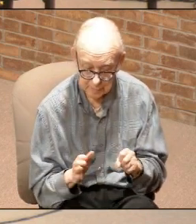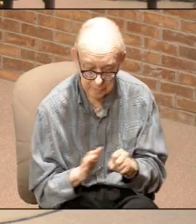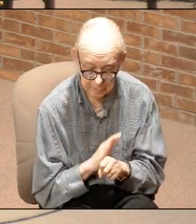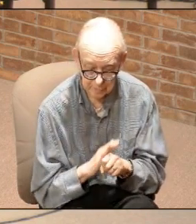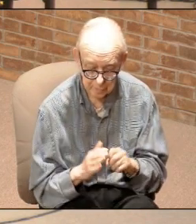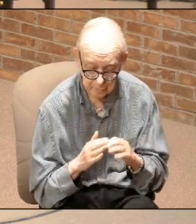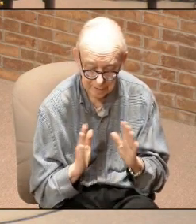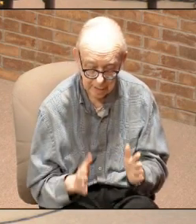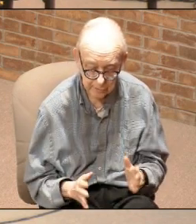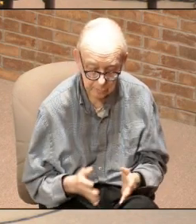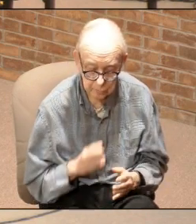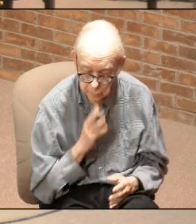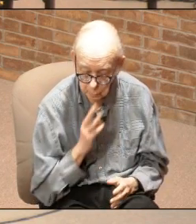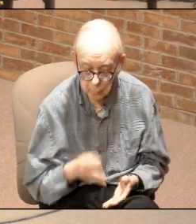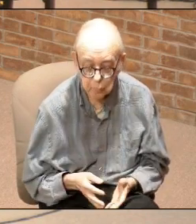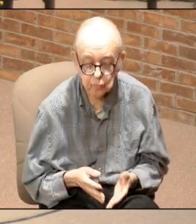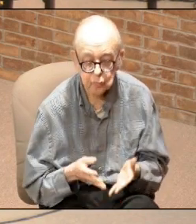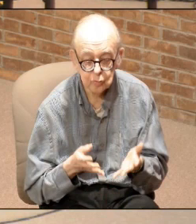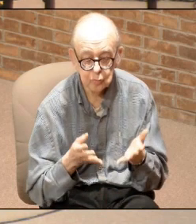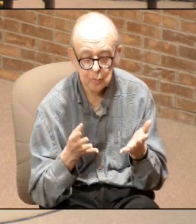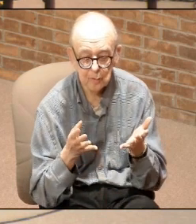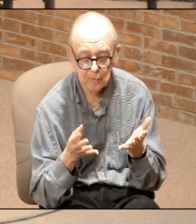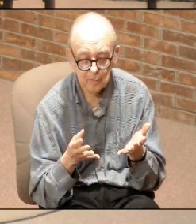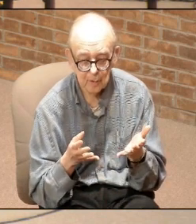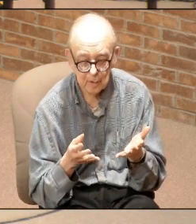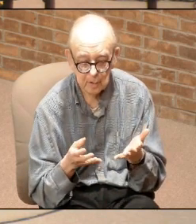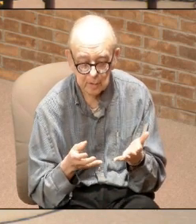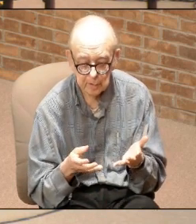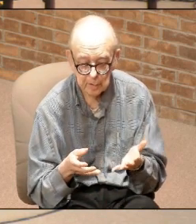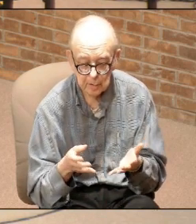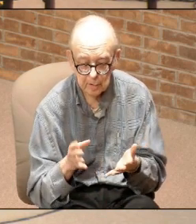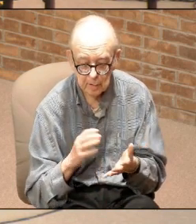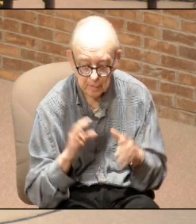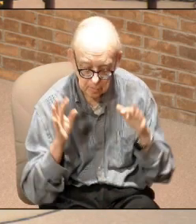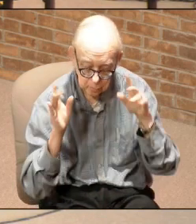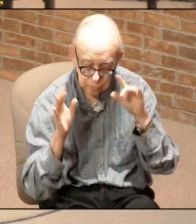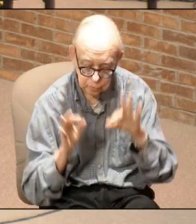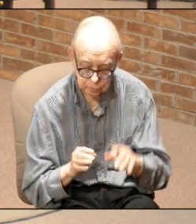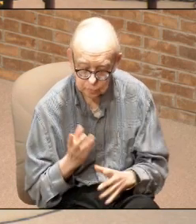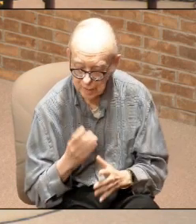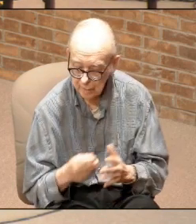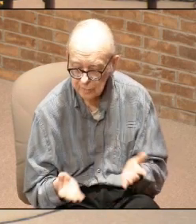house flooded it could have been a downpour outside from the rain